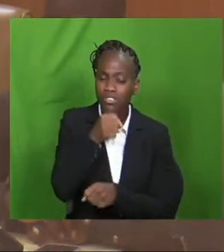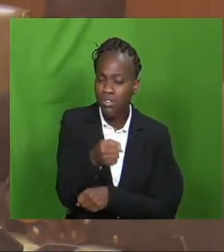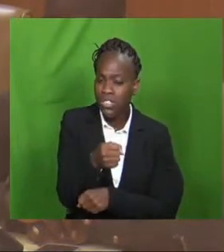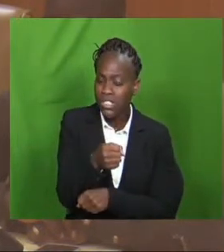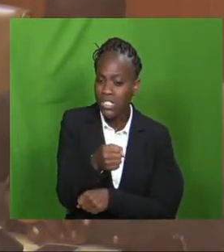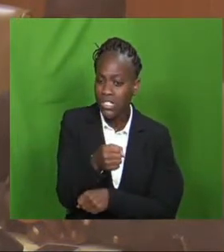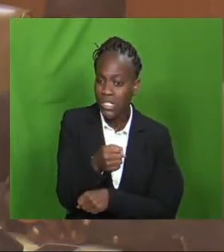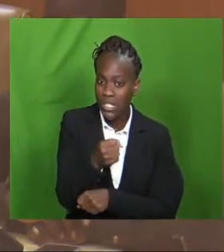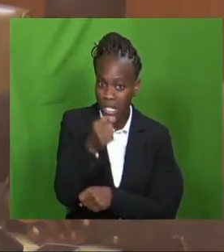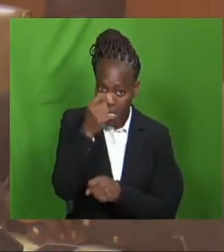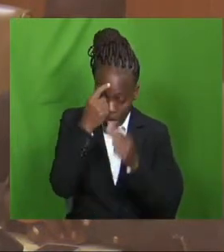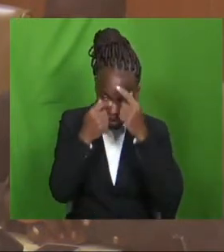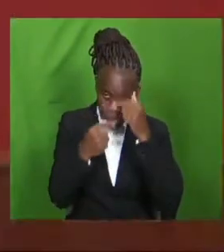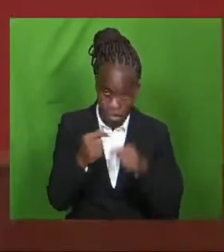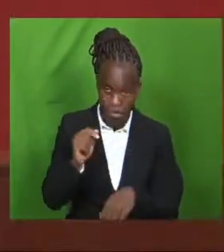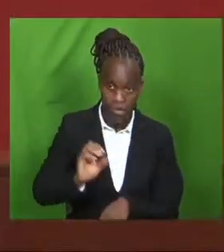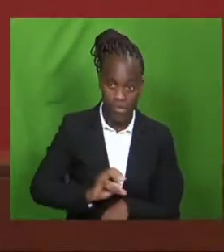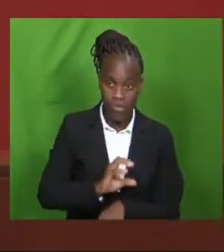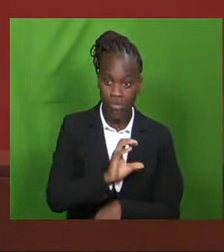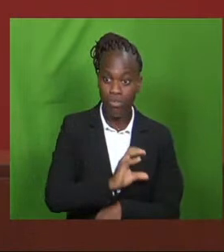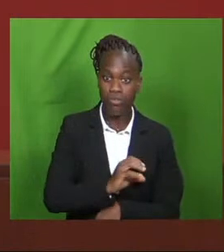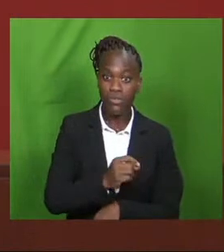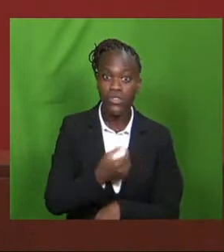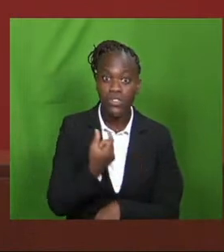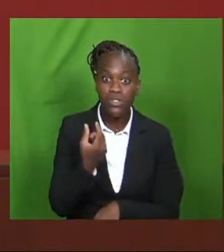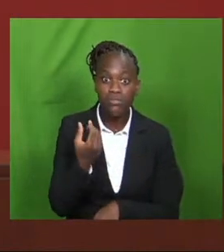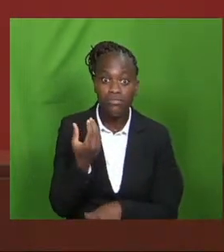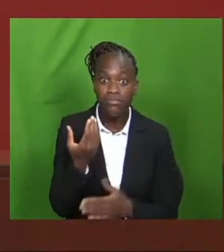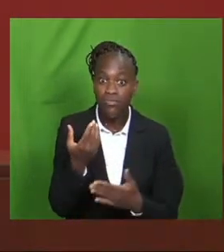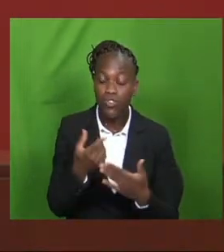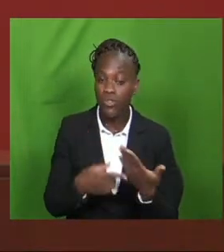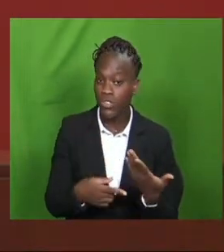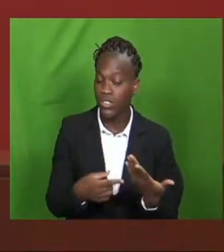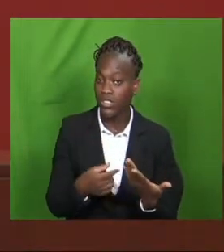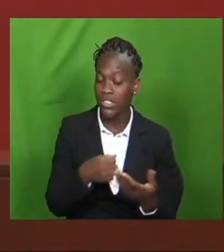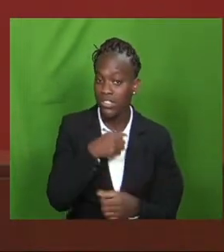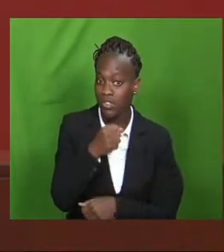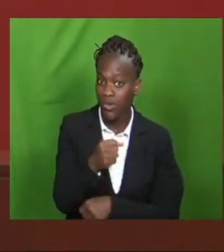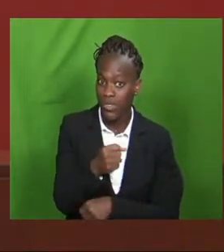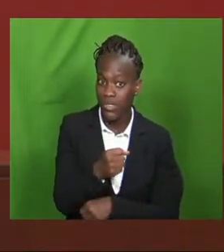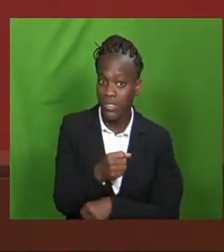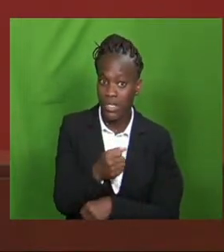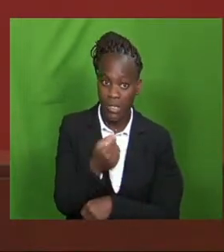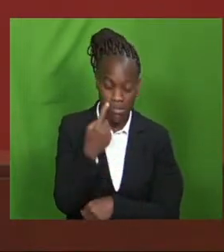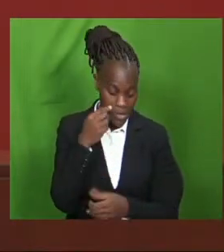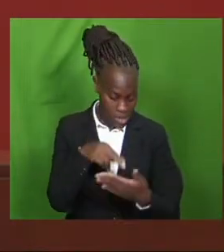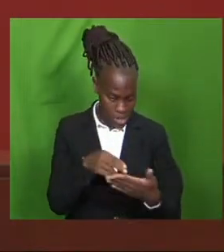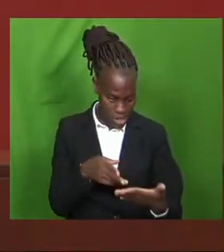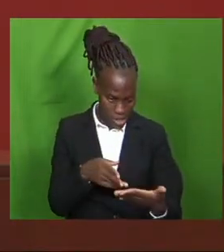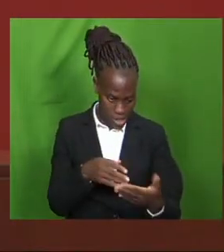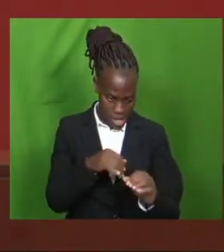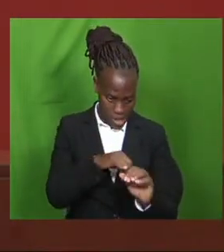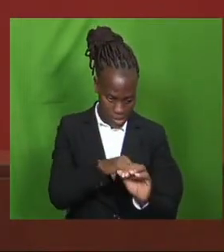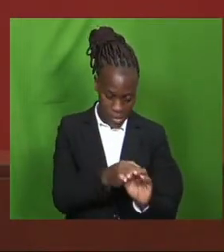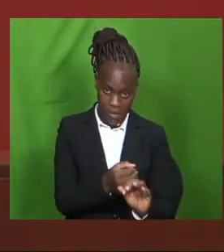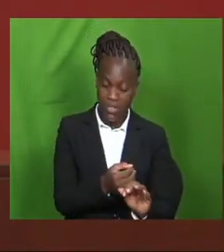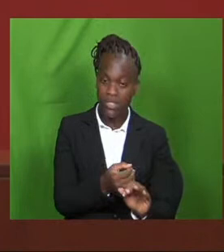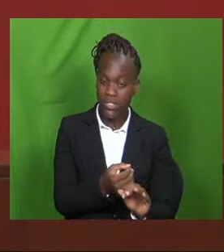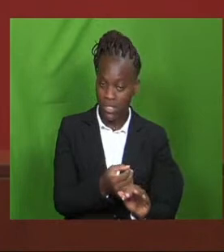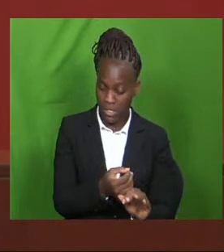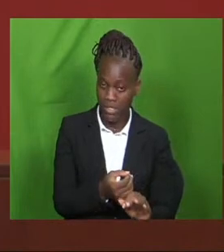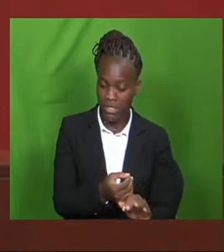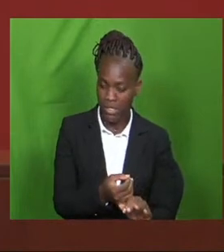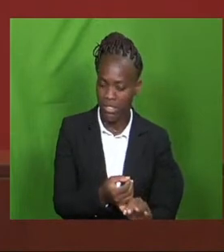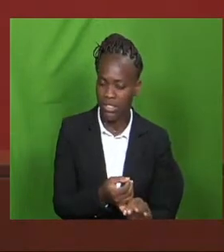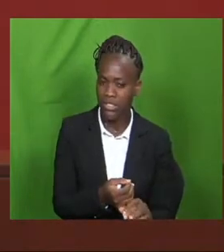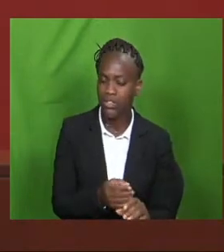Because of the Committee of Assurance, because what I see here is the implementation of the interventions will,